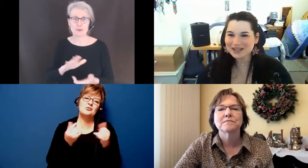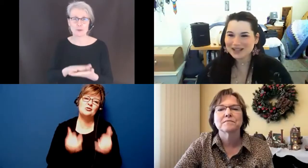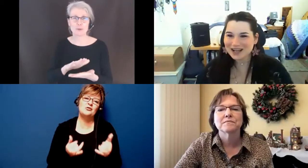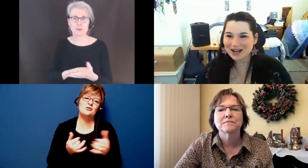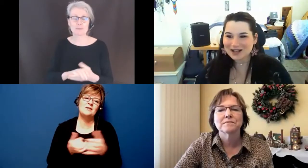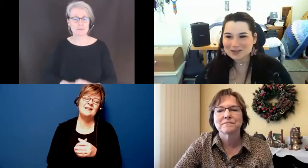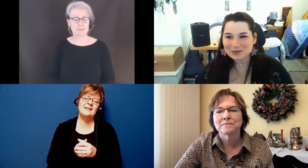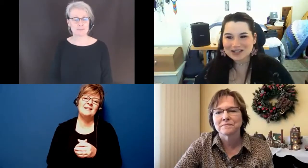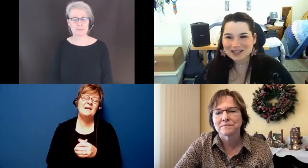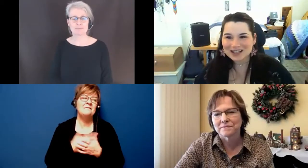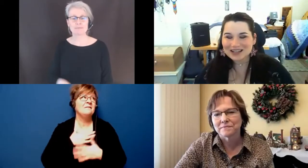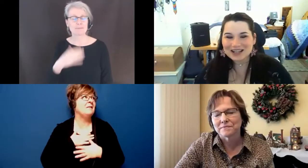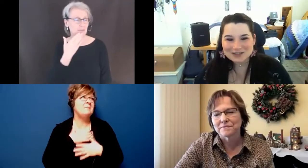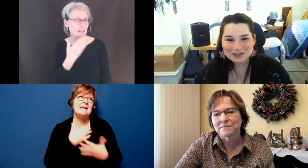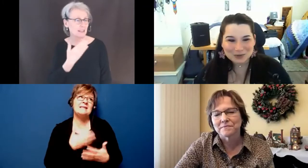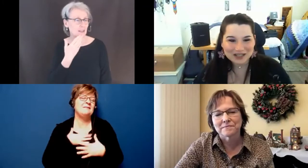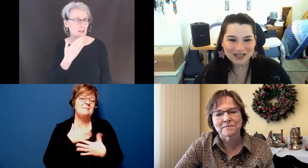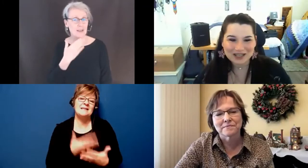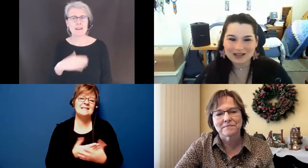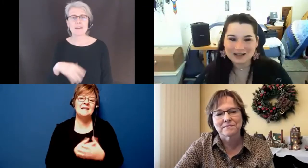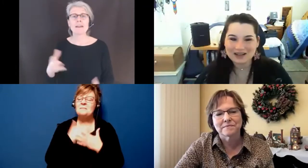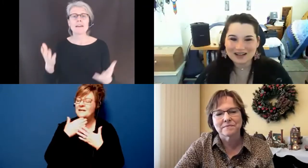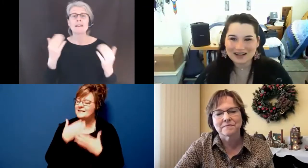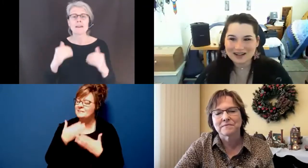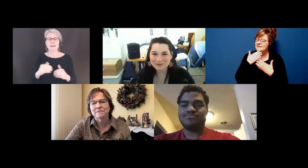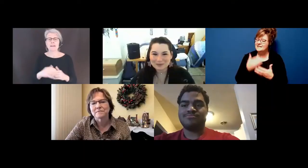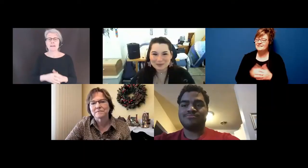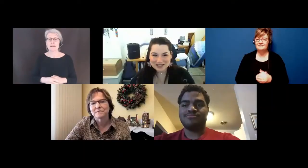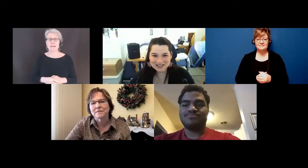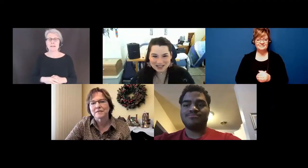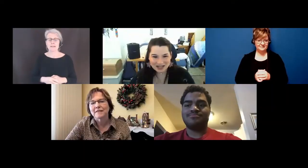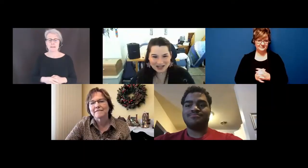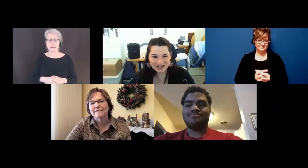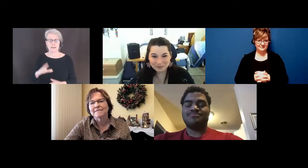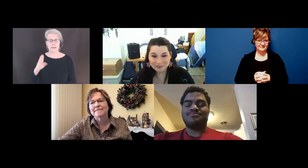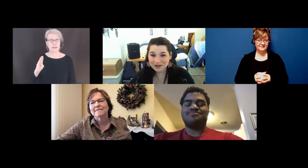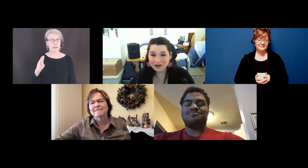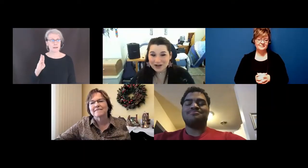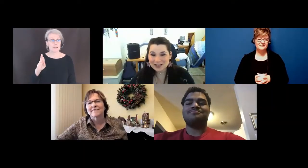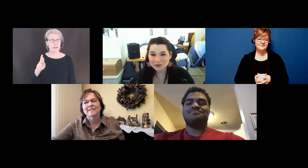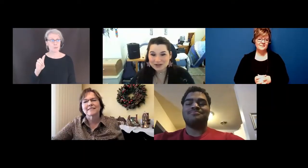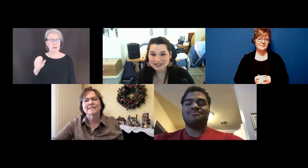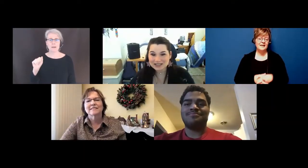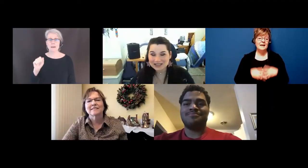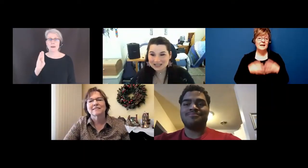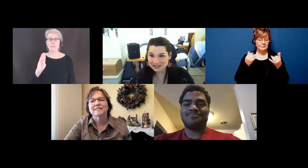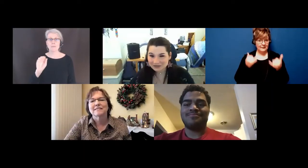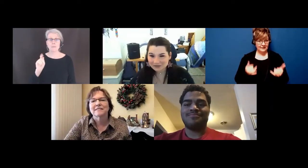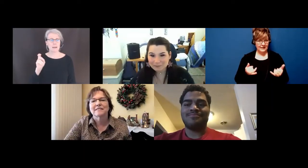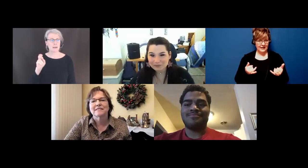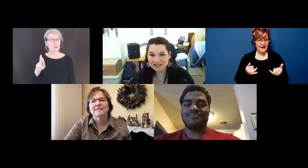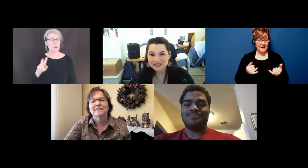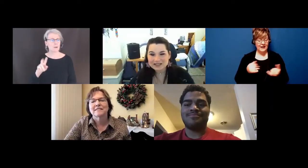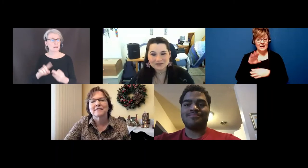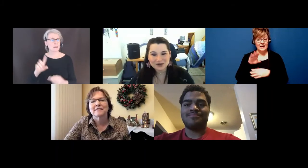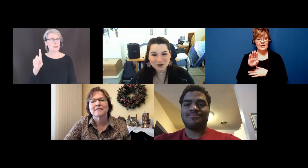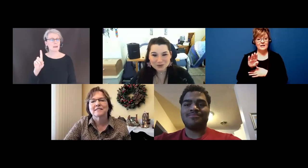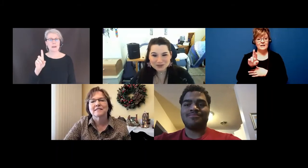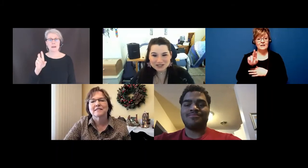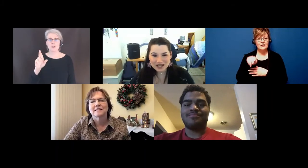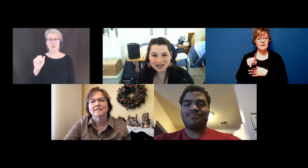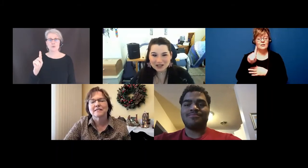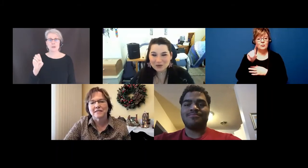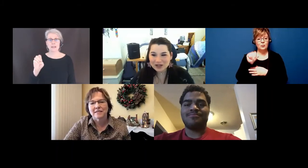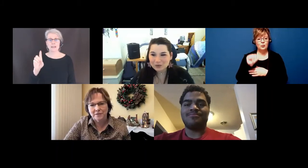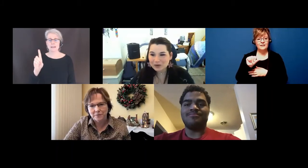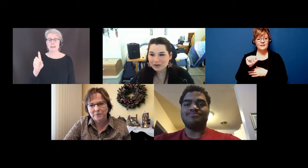do. Thank so you. we'd love to bring in Brenda Baker and Drake Dixon from Kids of